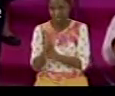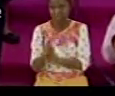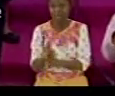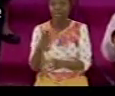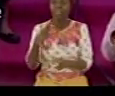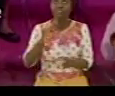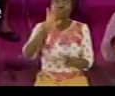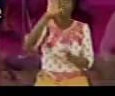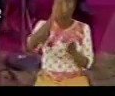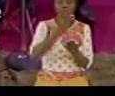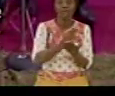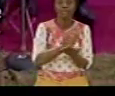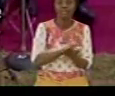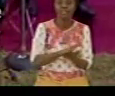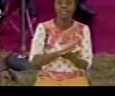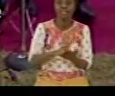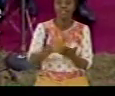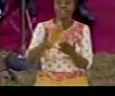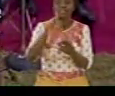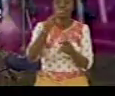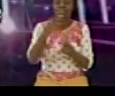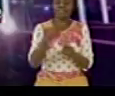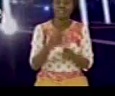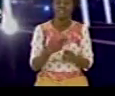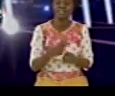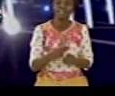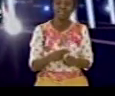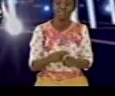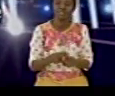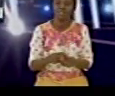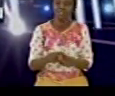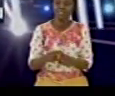on the holy day. Oh Lord, we